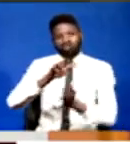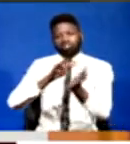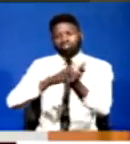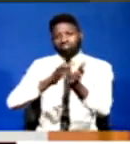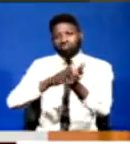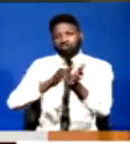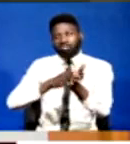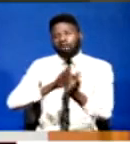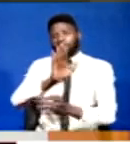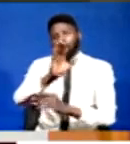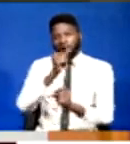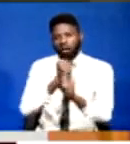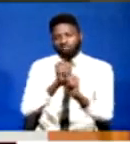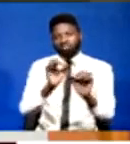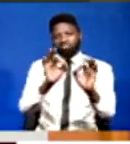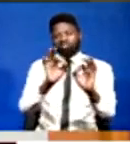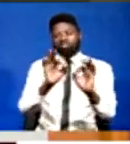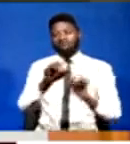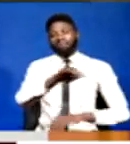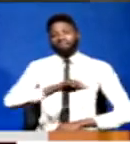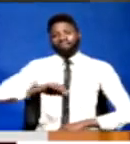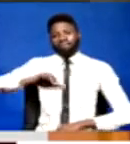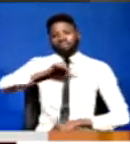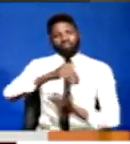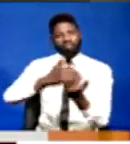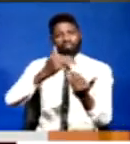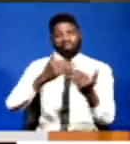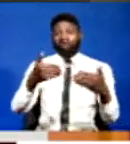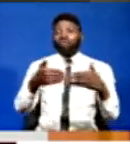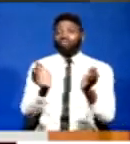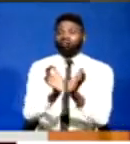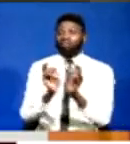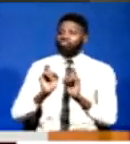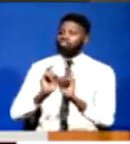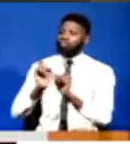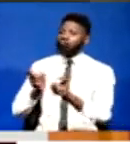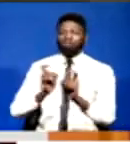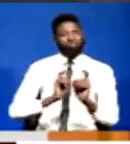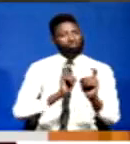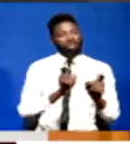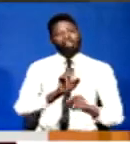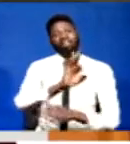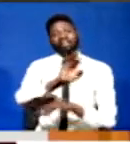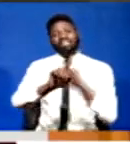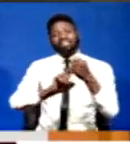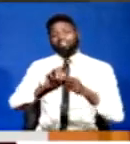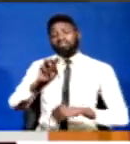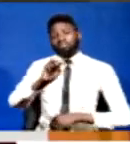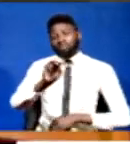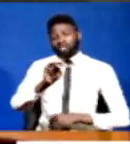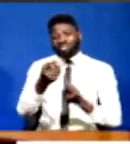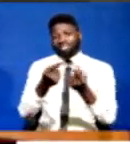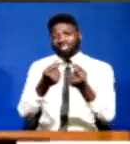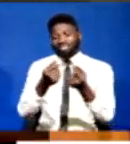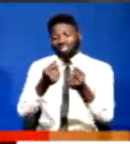in conserving the environment. The communities have been gifted with 36 million shillings carbon credit to facilitate